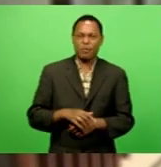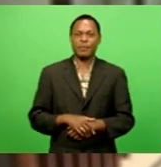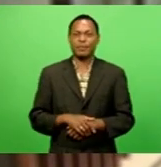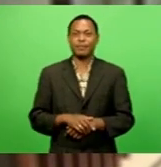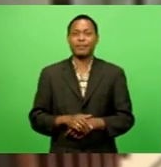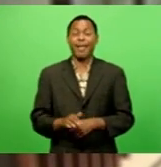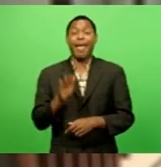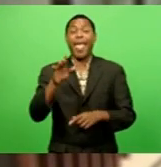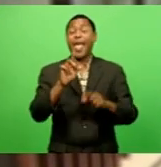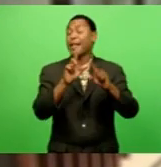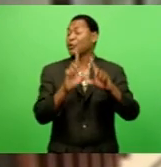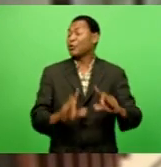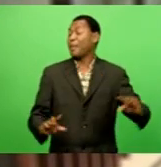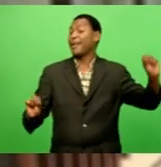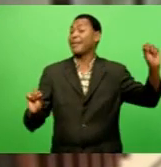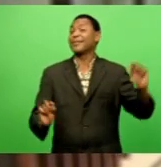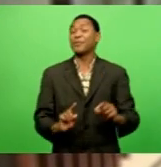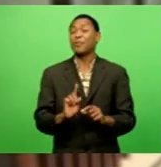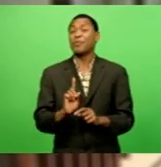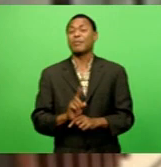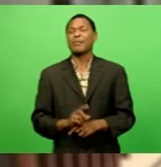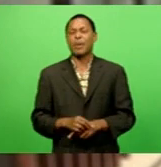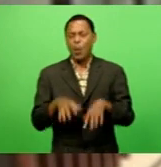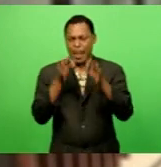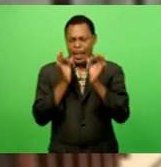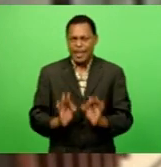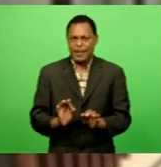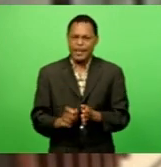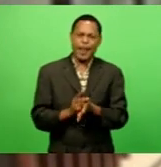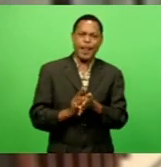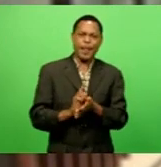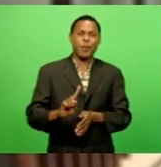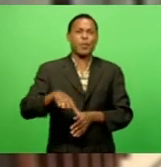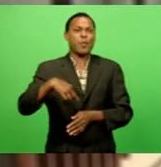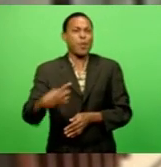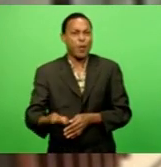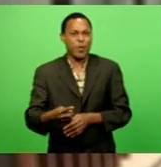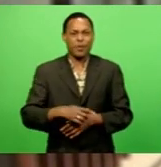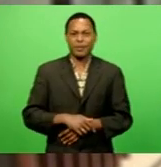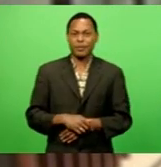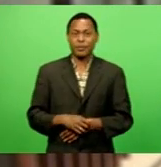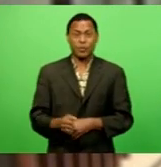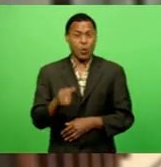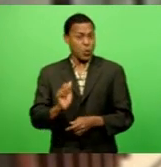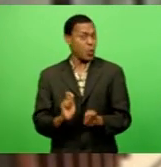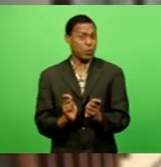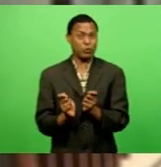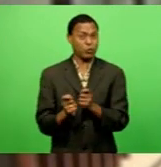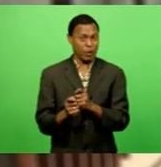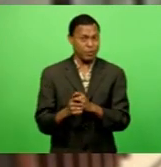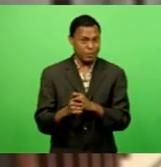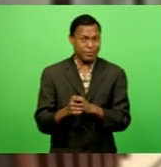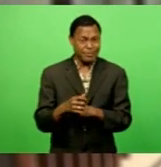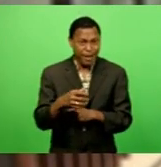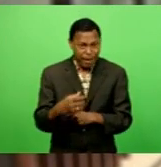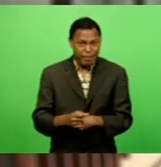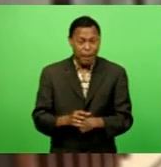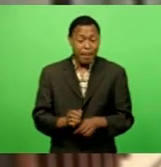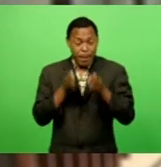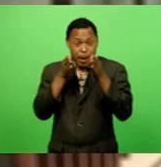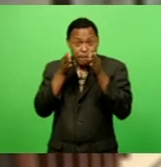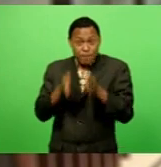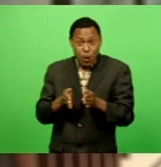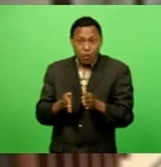and European central banks will decide on their monetary policies tomorrow. Although no change is expected, investors will focus on the